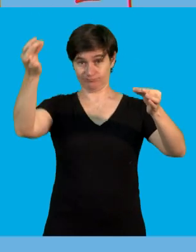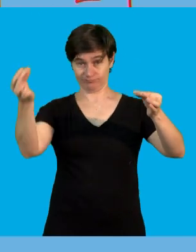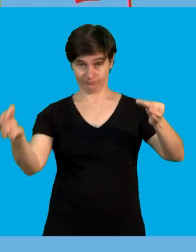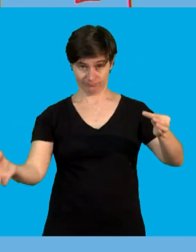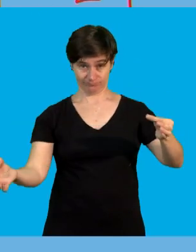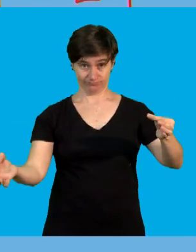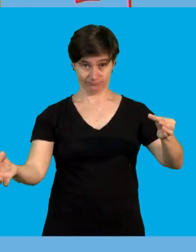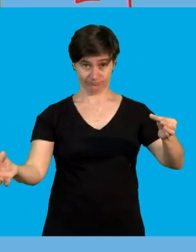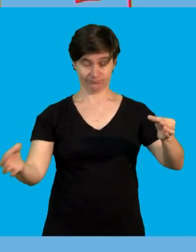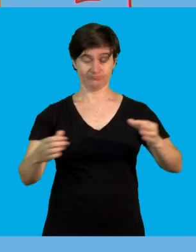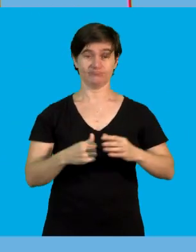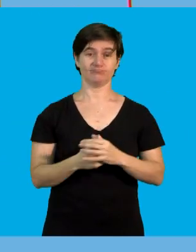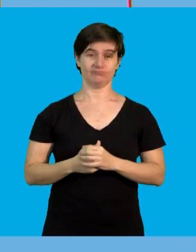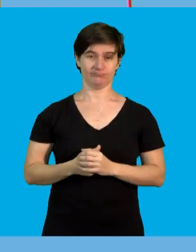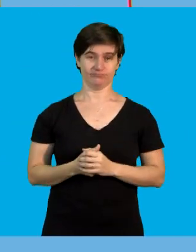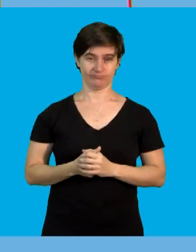And then another electrode.